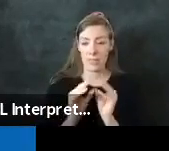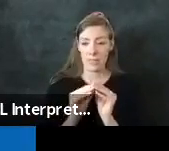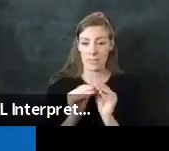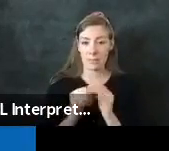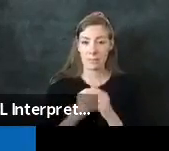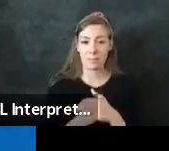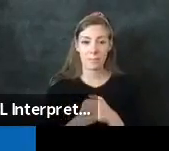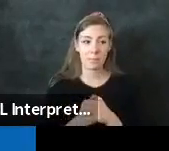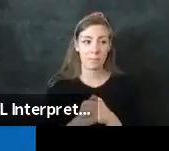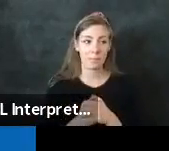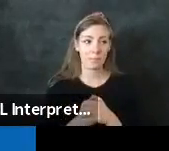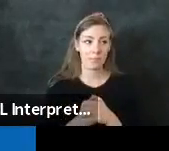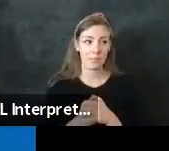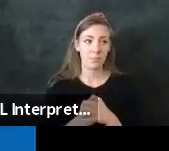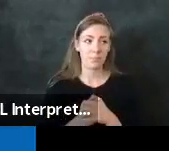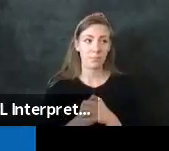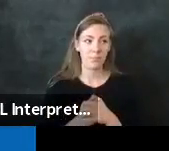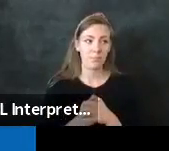slide.